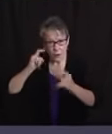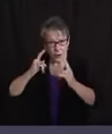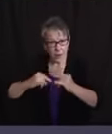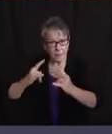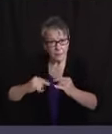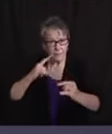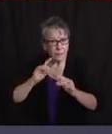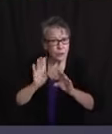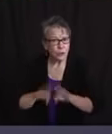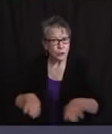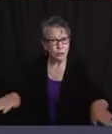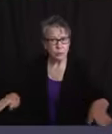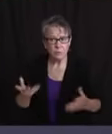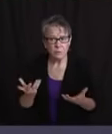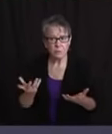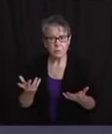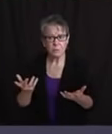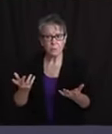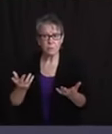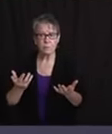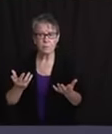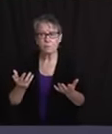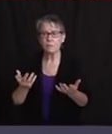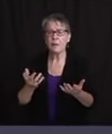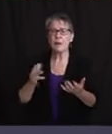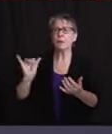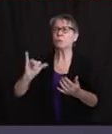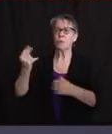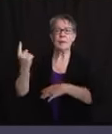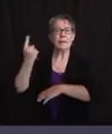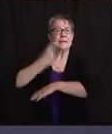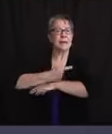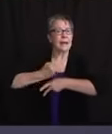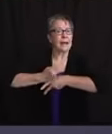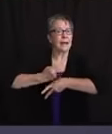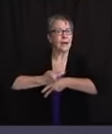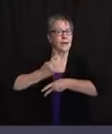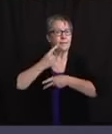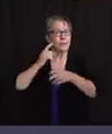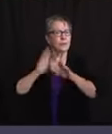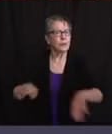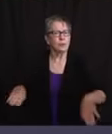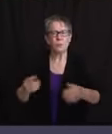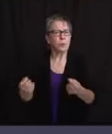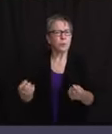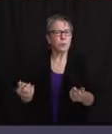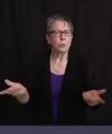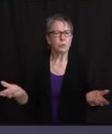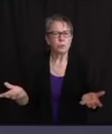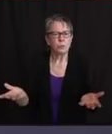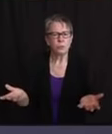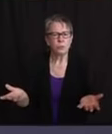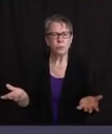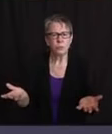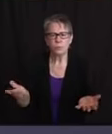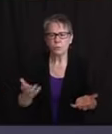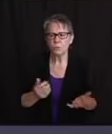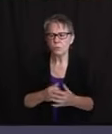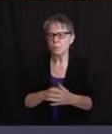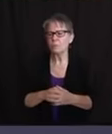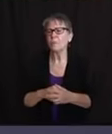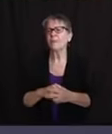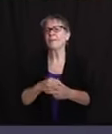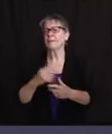is I have a high degree of confidence, assuming that the numbers keep going in the right direction, that we can have summer camp activity. We're just not there